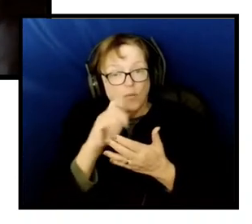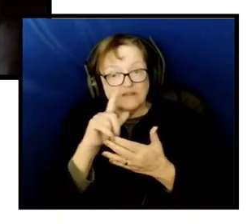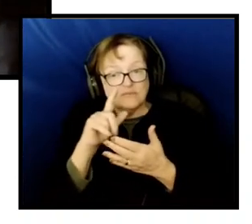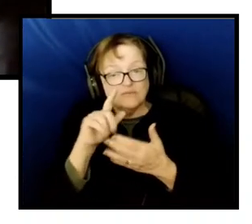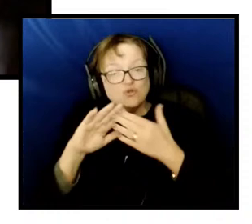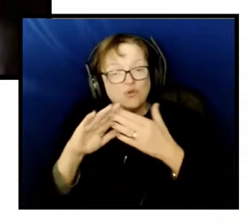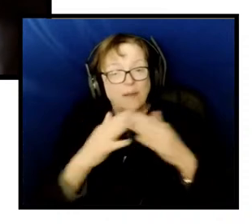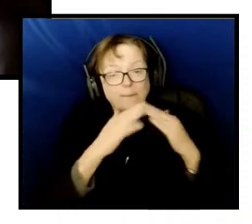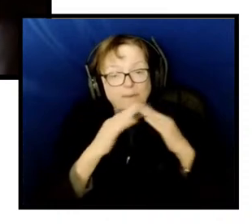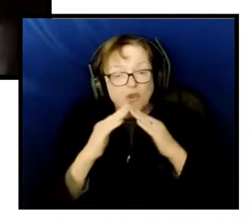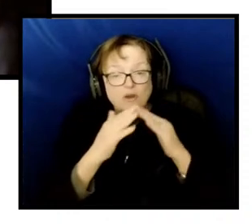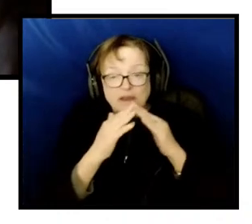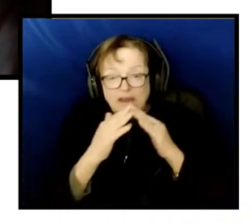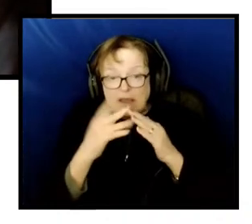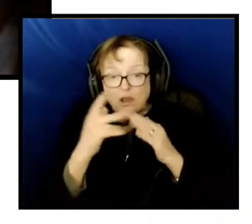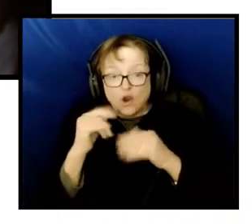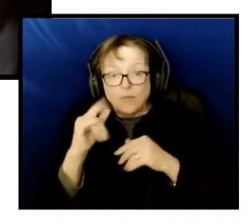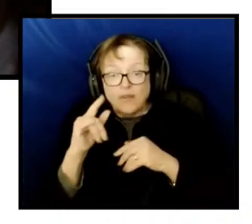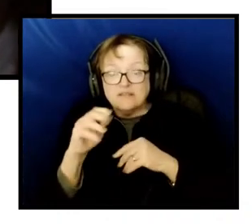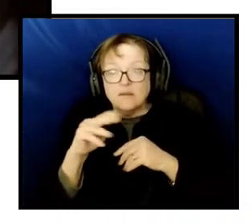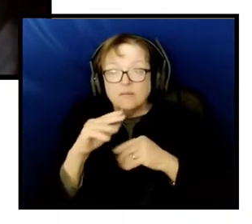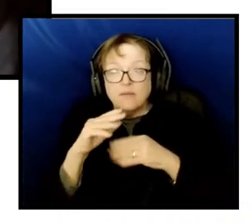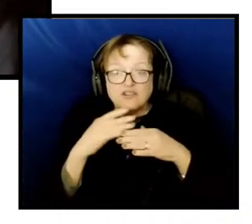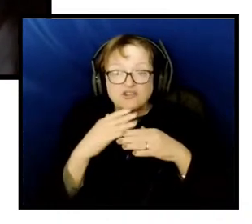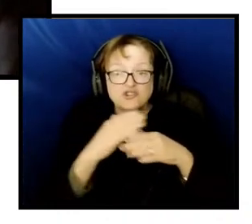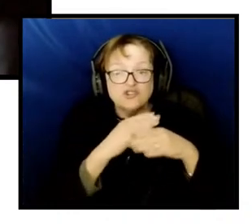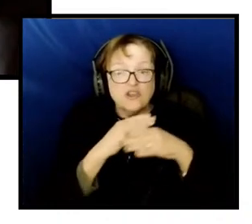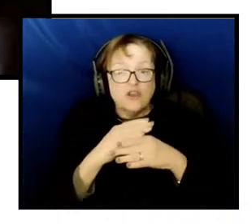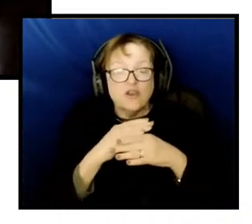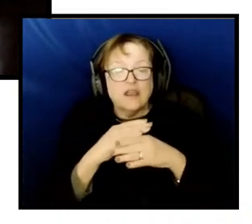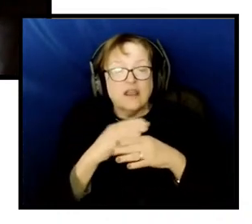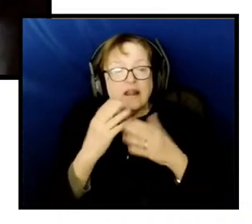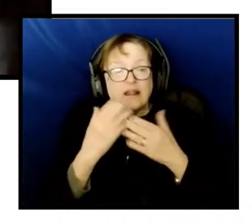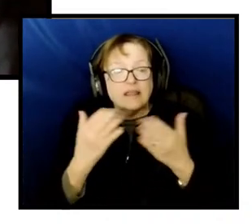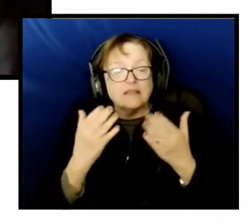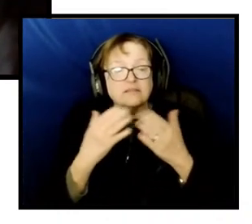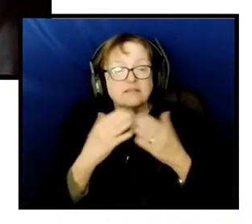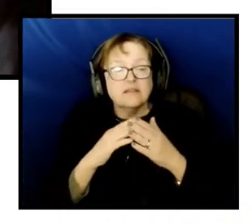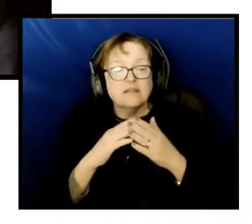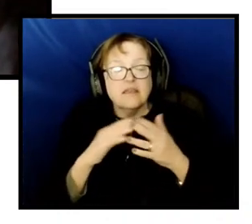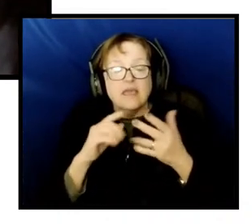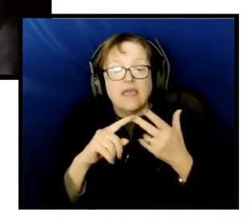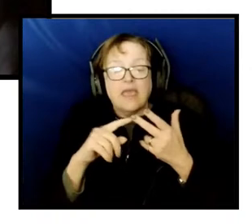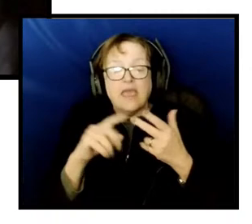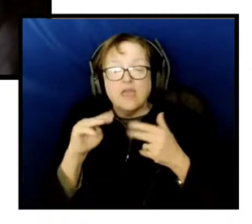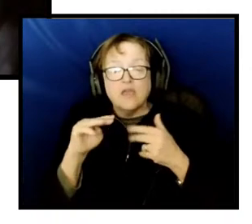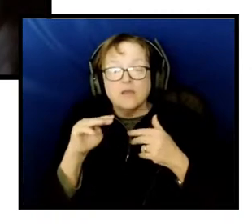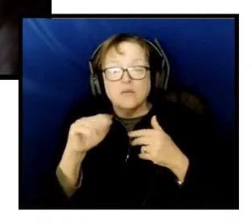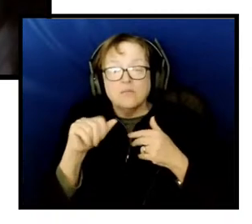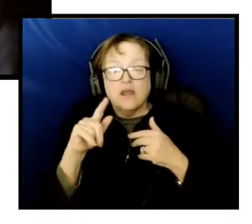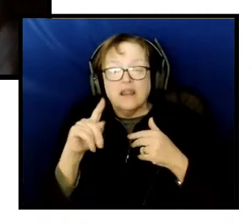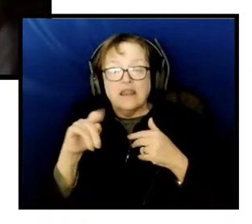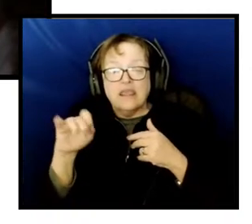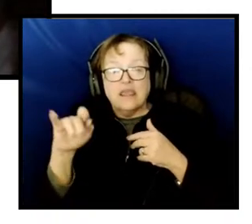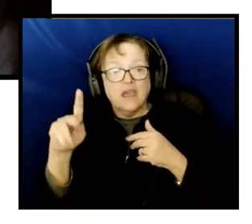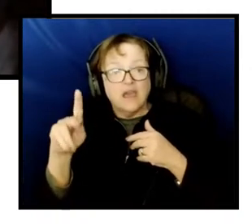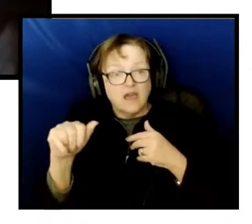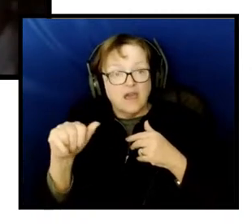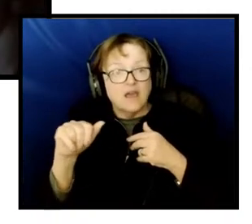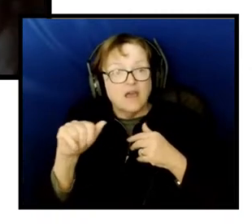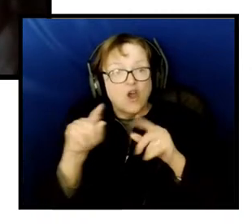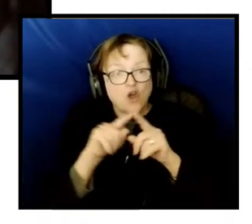herbalism, sharing salves and teas and things like that. And Malika is also